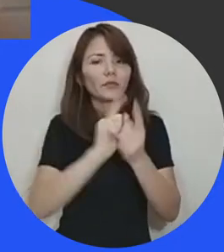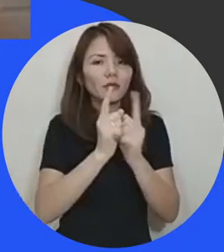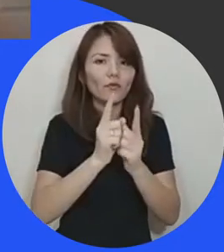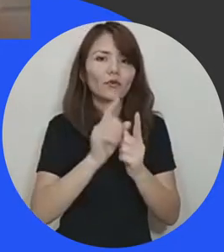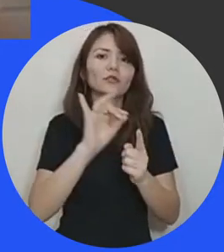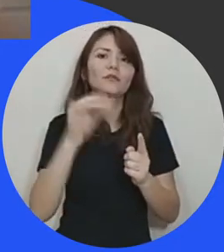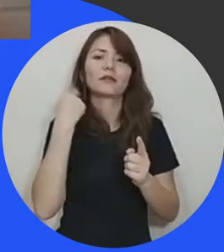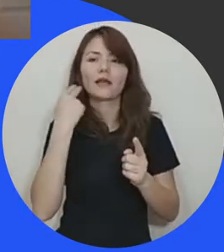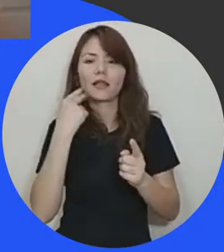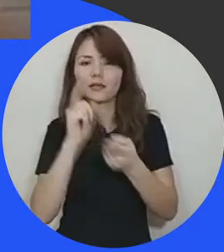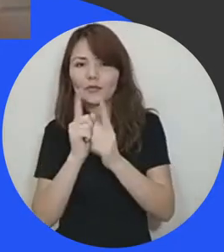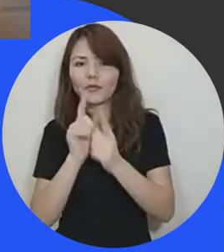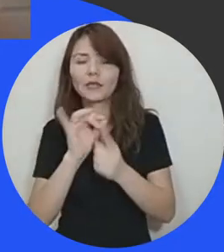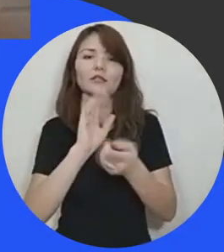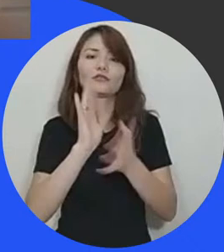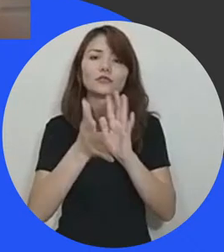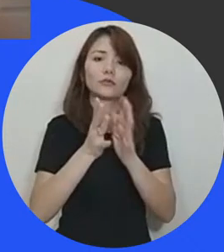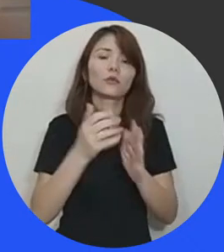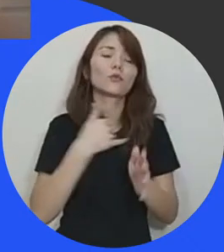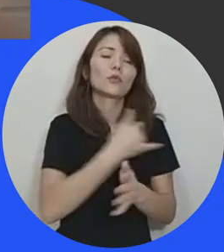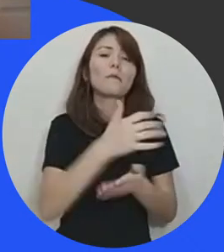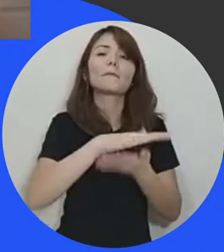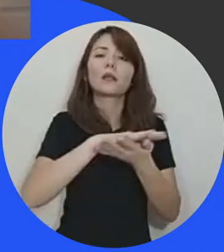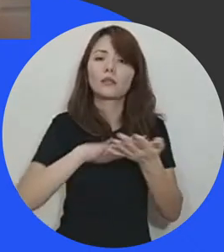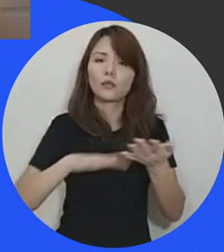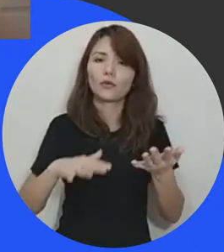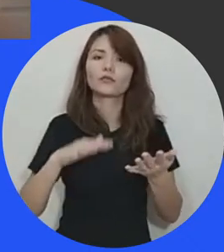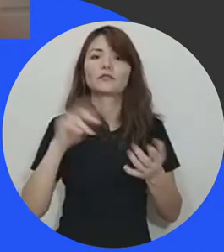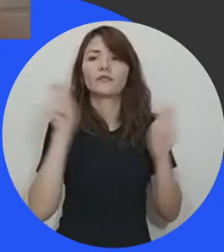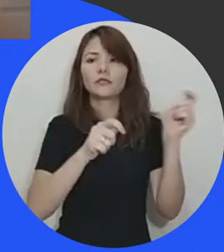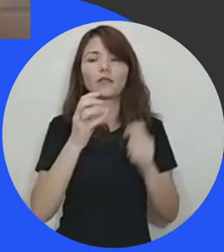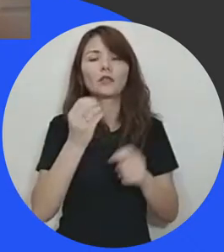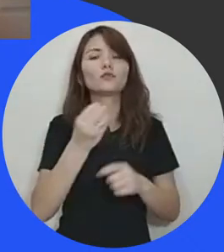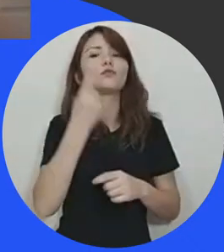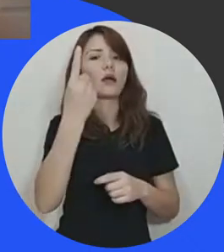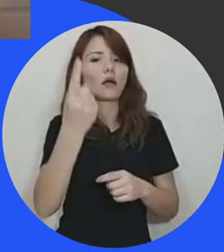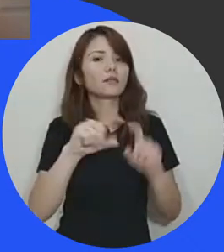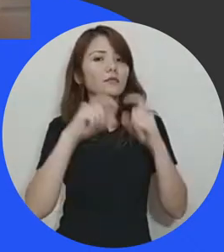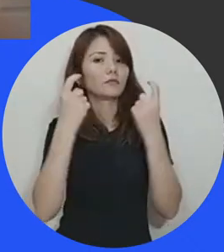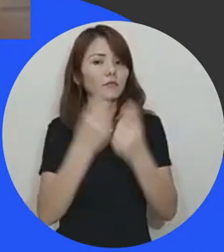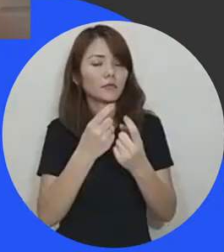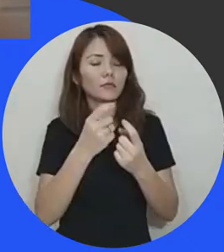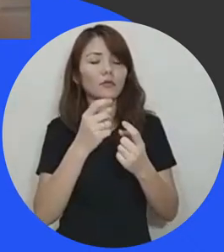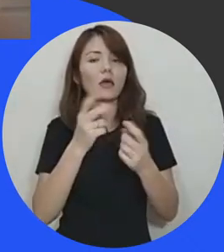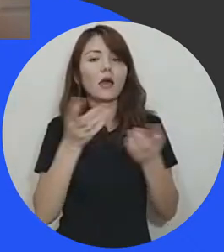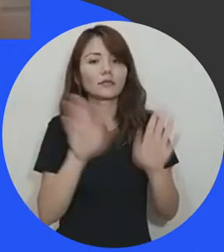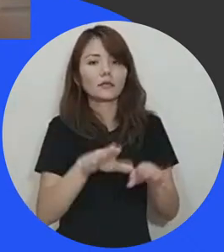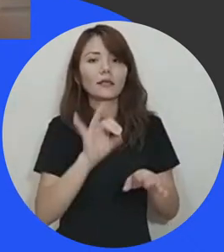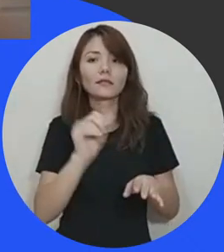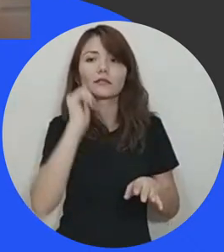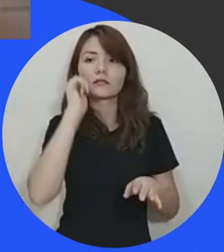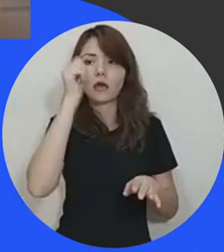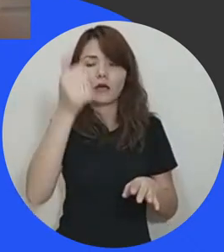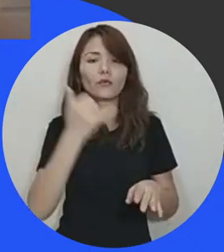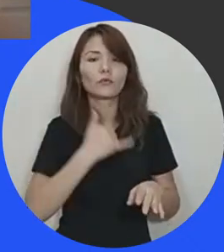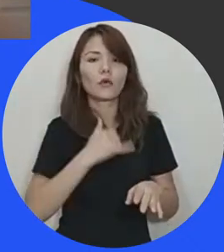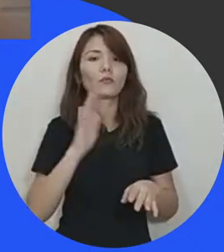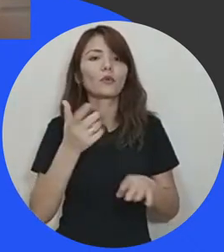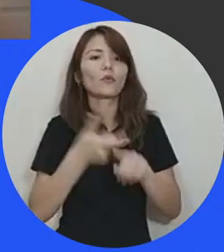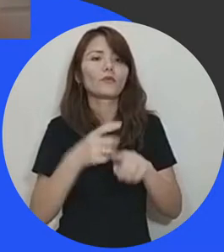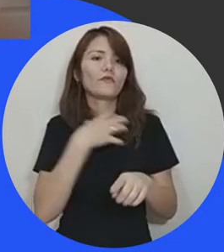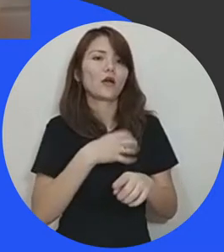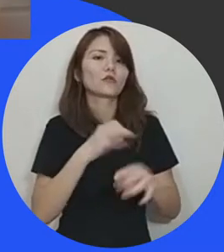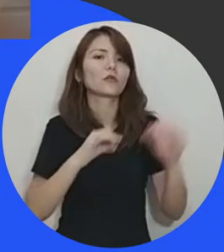later tonight. We have one more session for you. And tomorrow there will be a very important discussion about Brexit with the